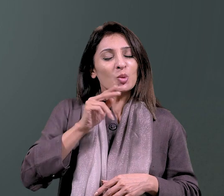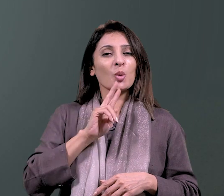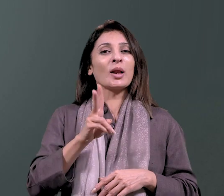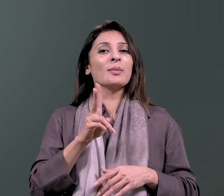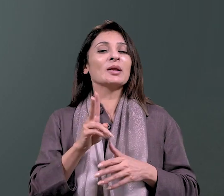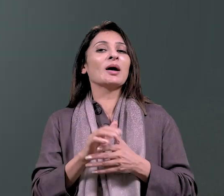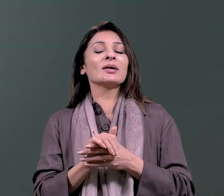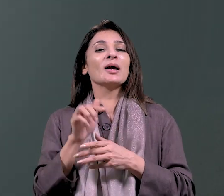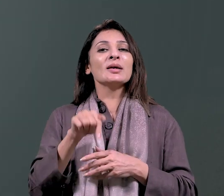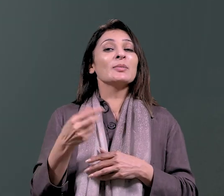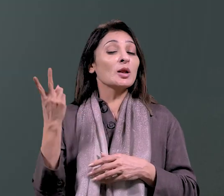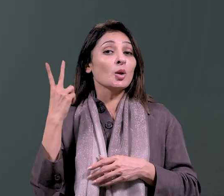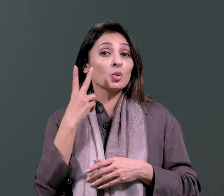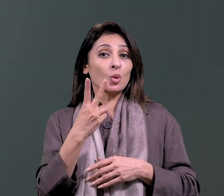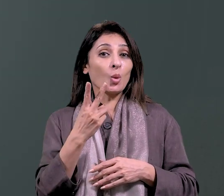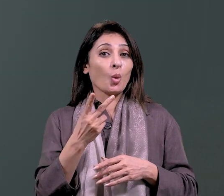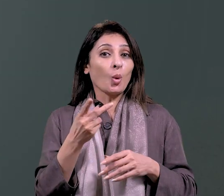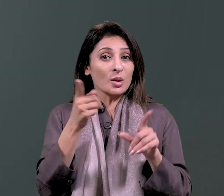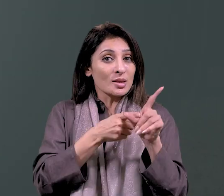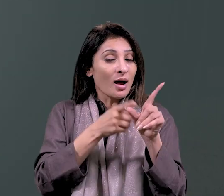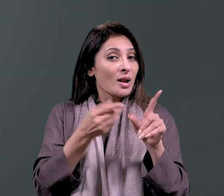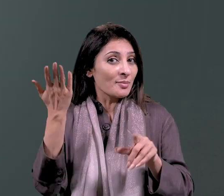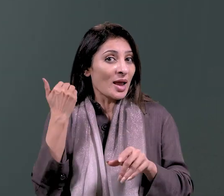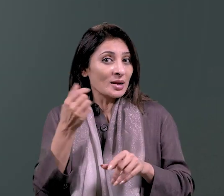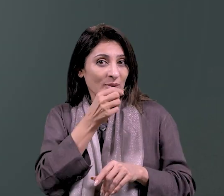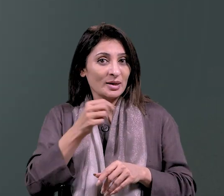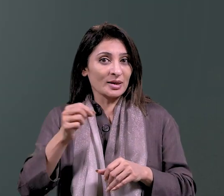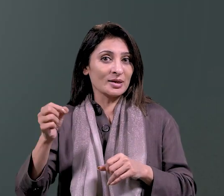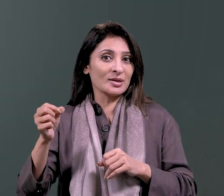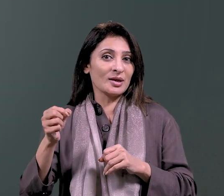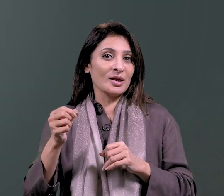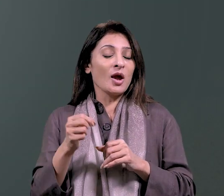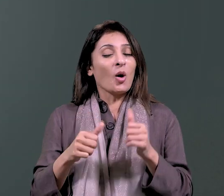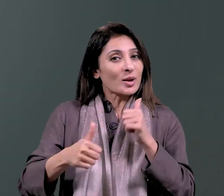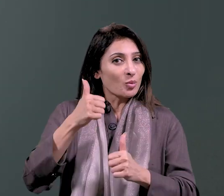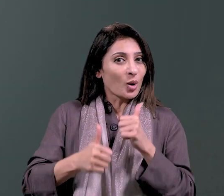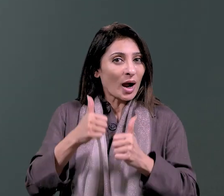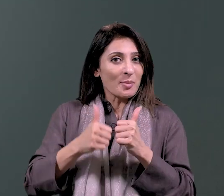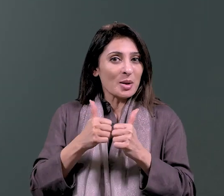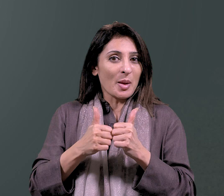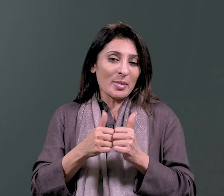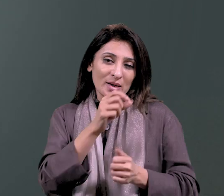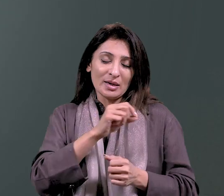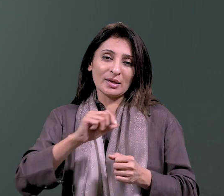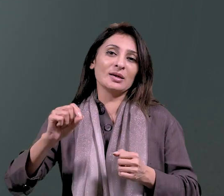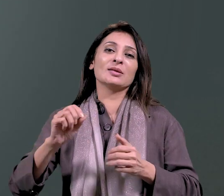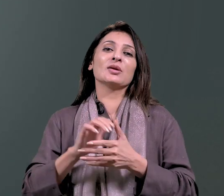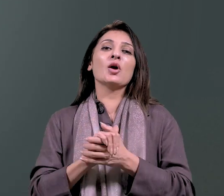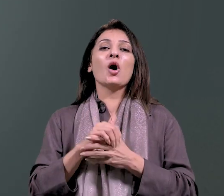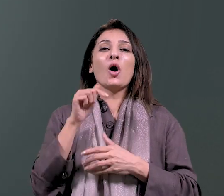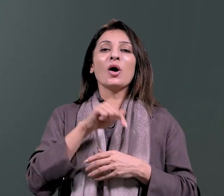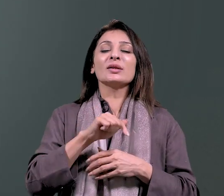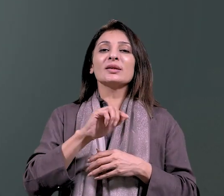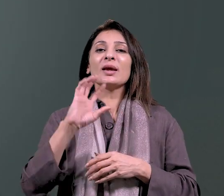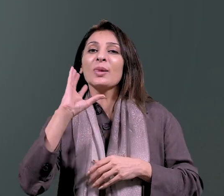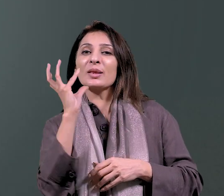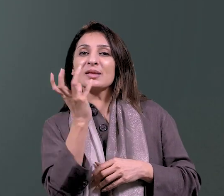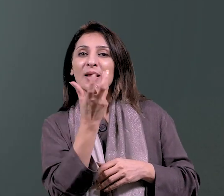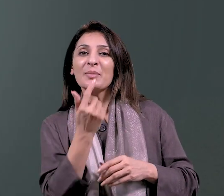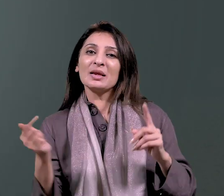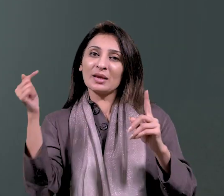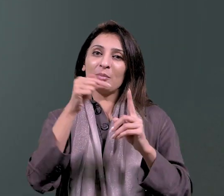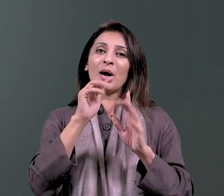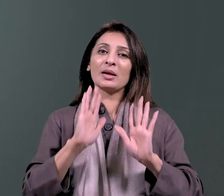to you is one of the poems that I wrote 2 years ago for the Commonwealth essay competition. And it is about what the